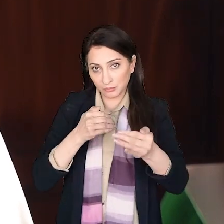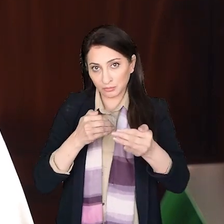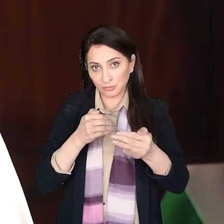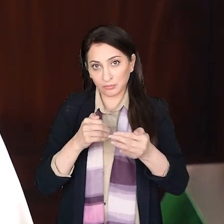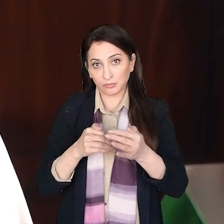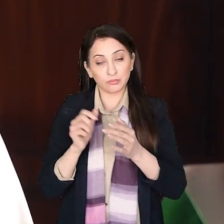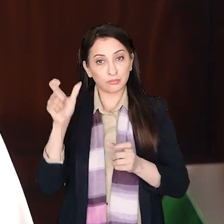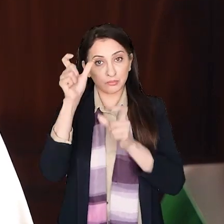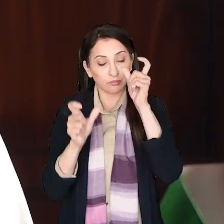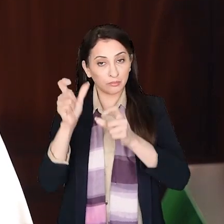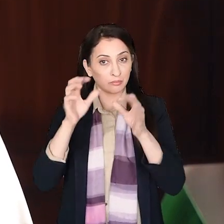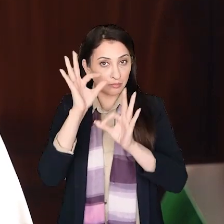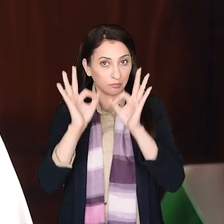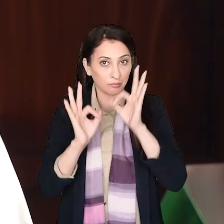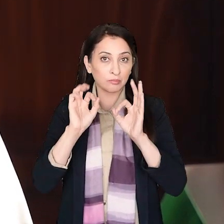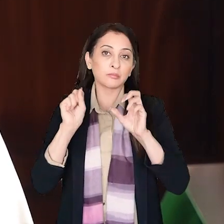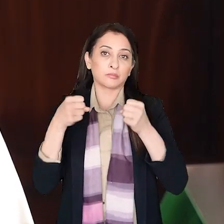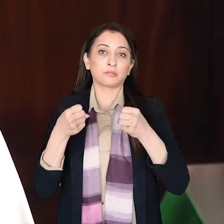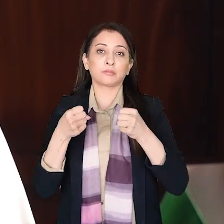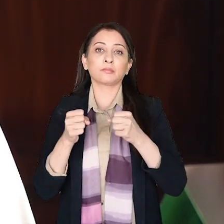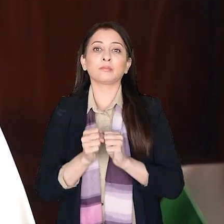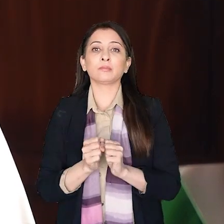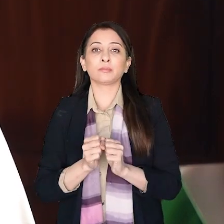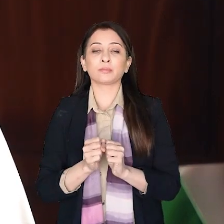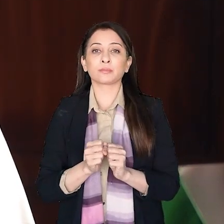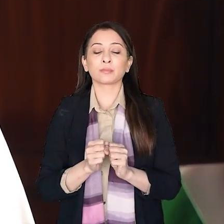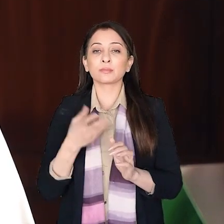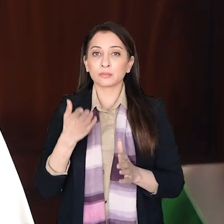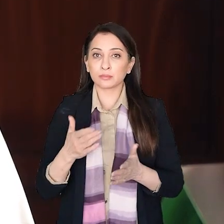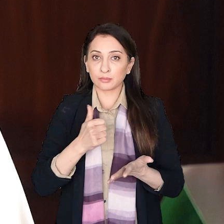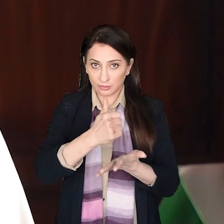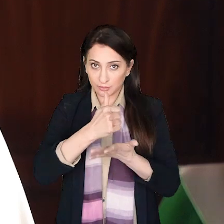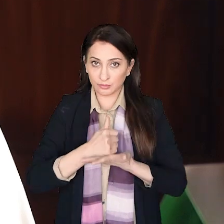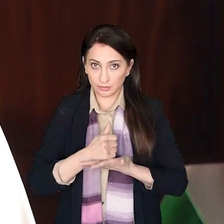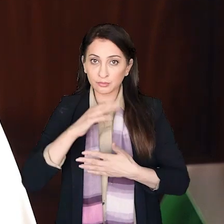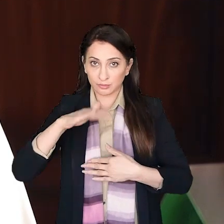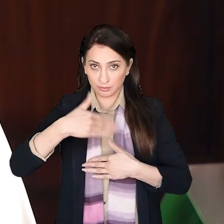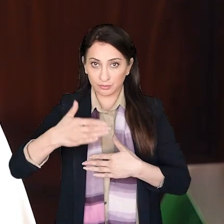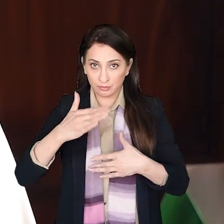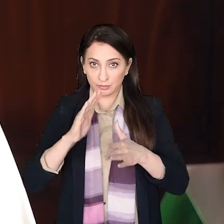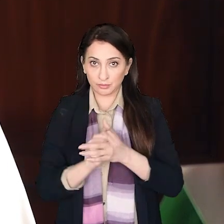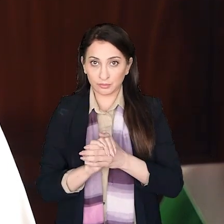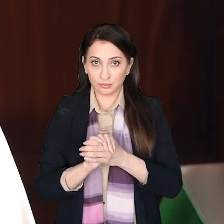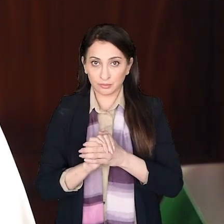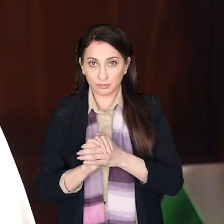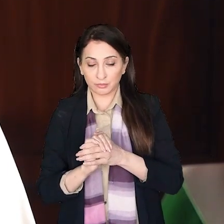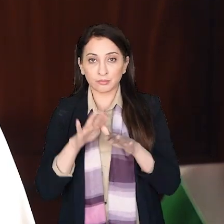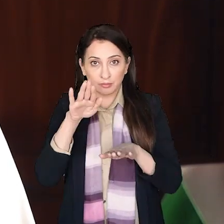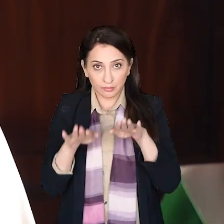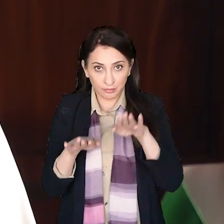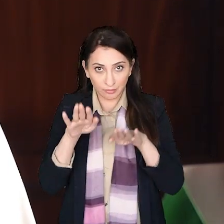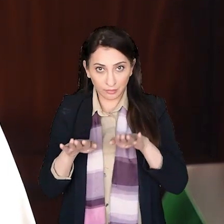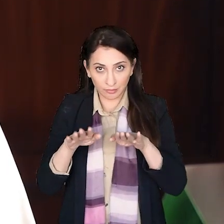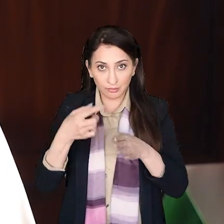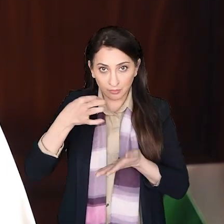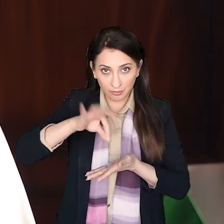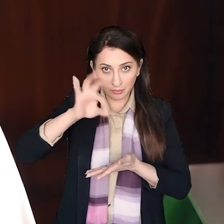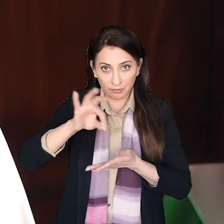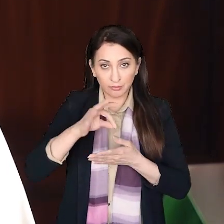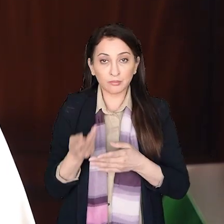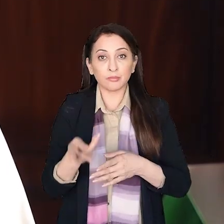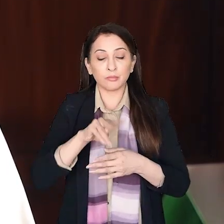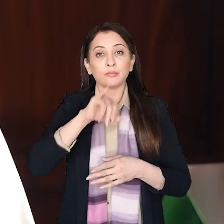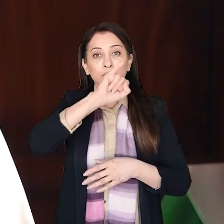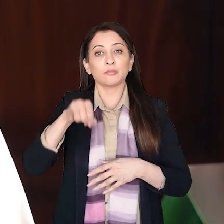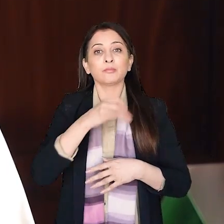each and every single individual. Not only will this help us with our balance of payments, but it's going to create